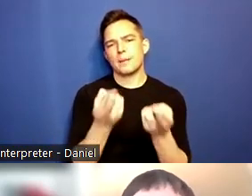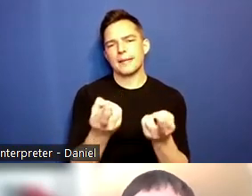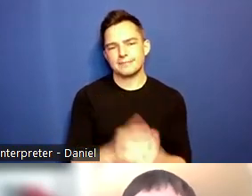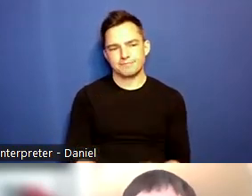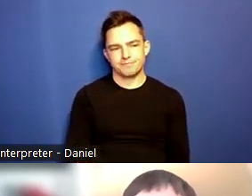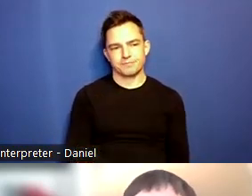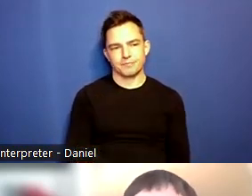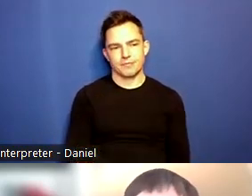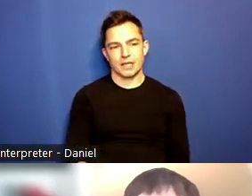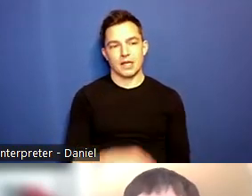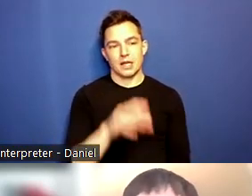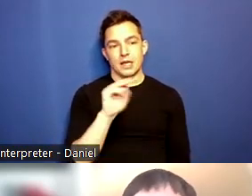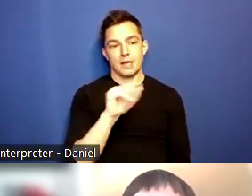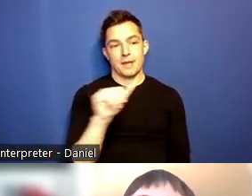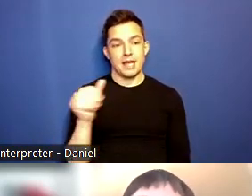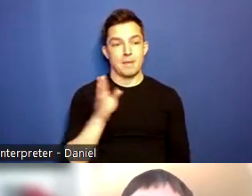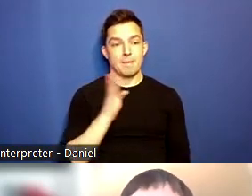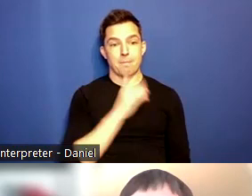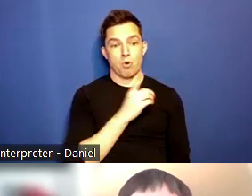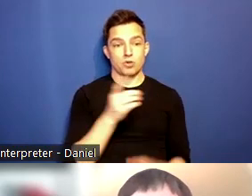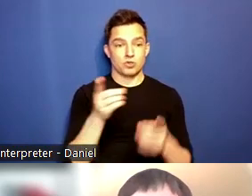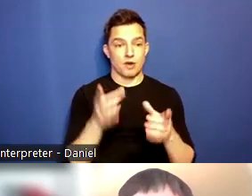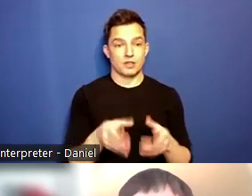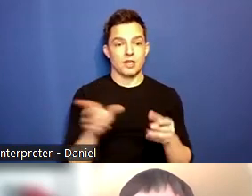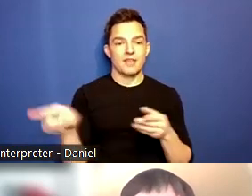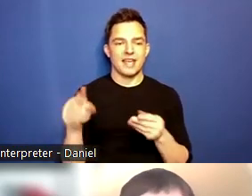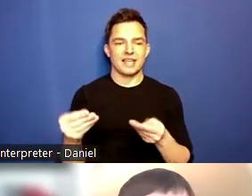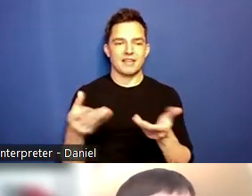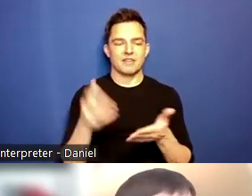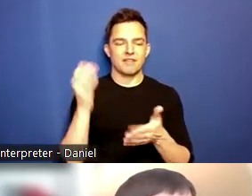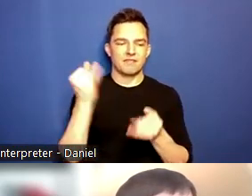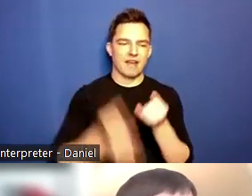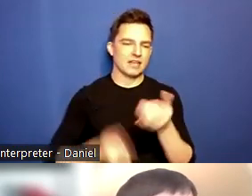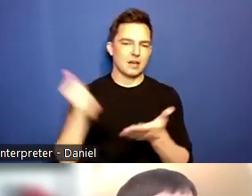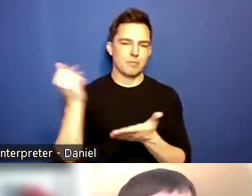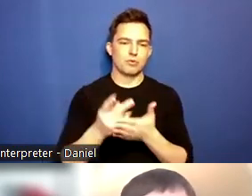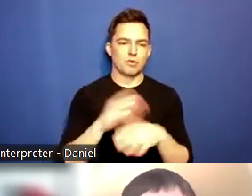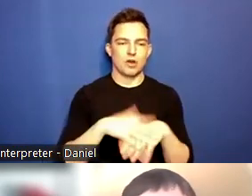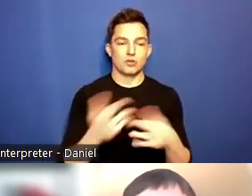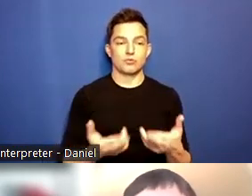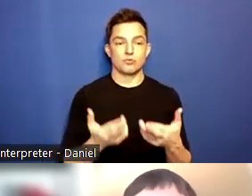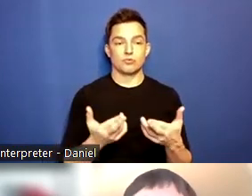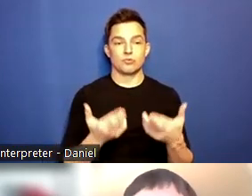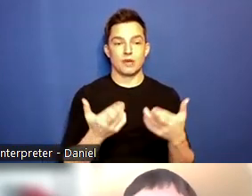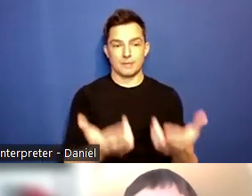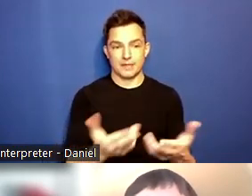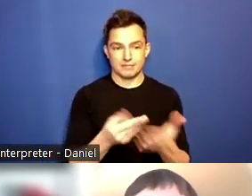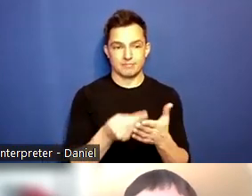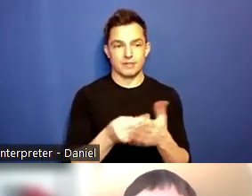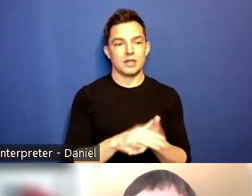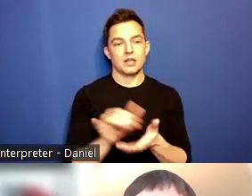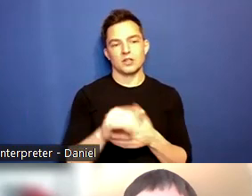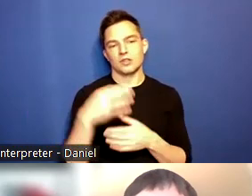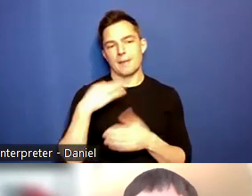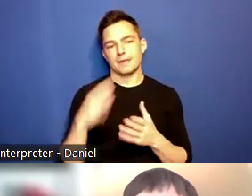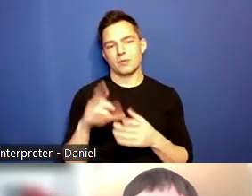Then Mid-Atlantic Arts Board of Directors will give the final approval on funding recommendations, and the applicants will be